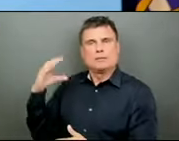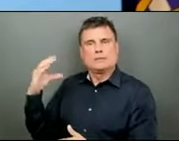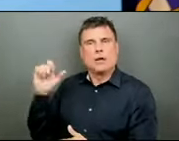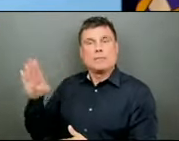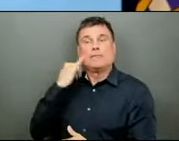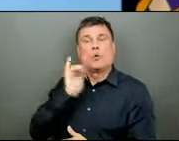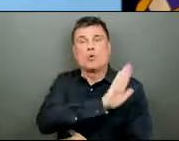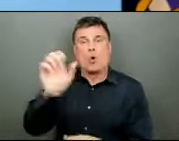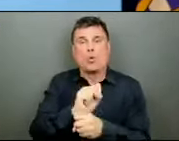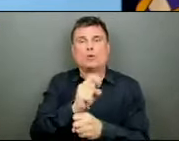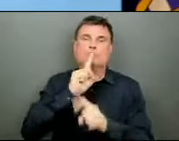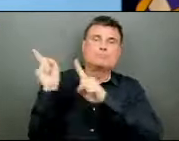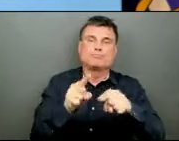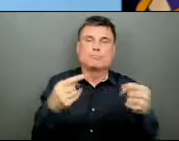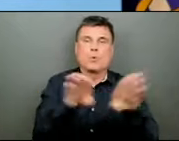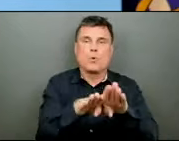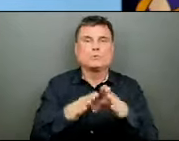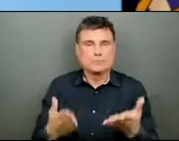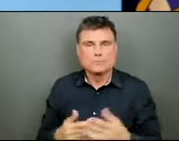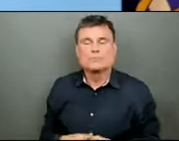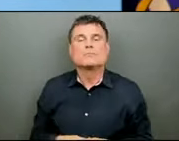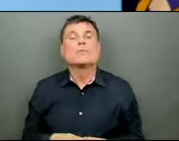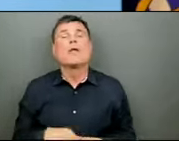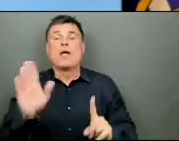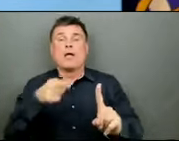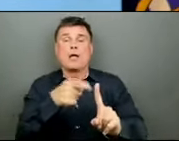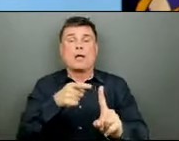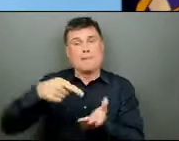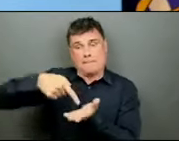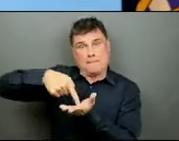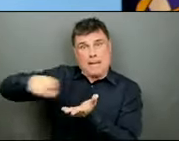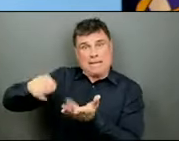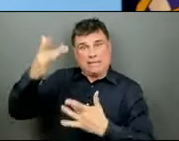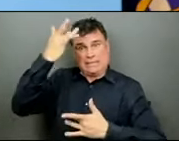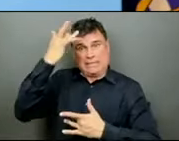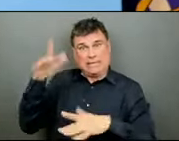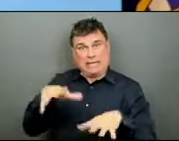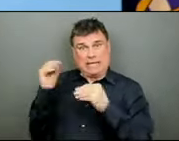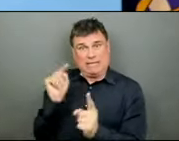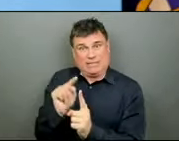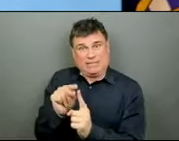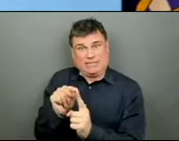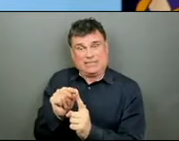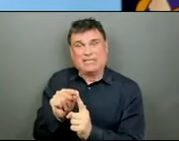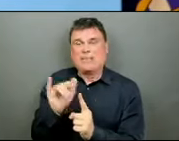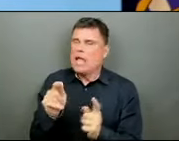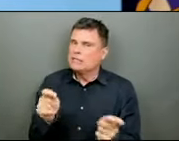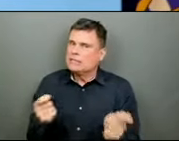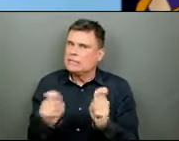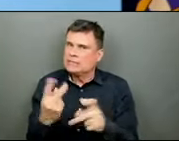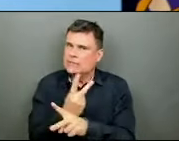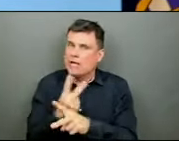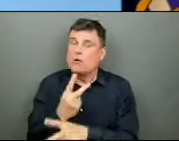trying to respond to the specific paid sick leave issue, which continues to be one that's in flux. The federal government took